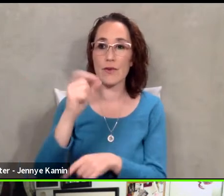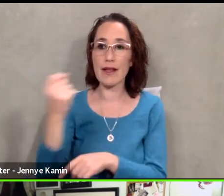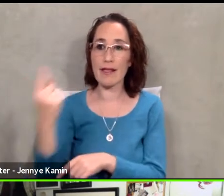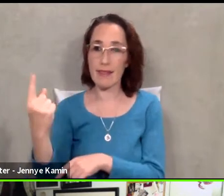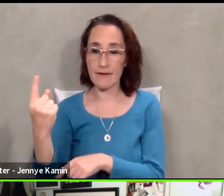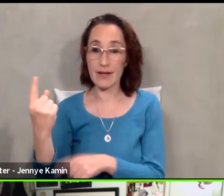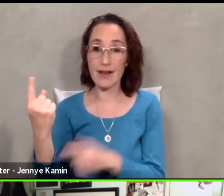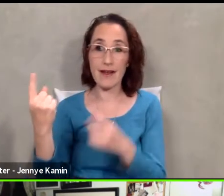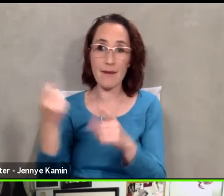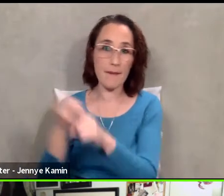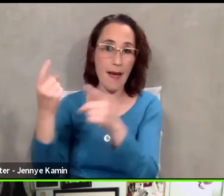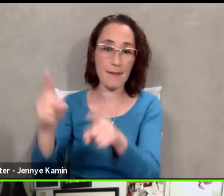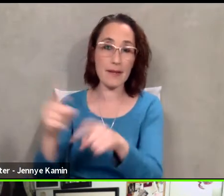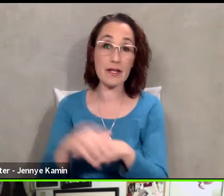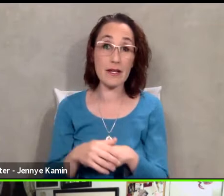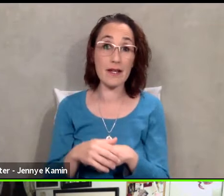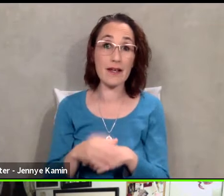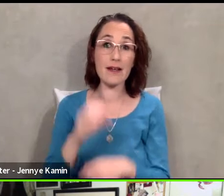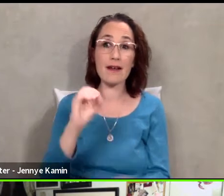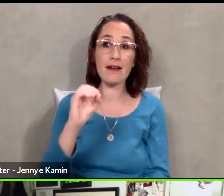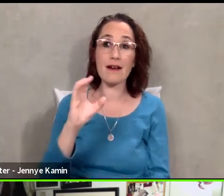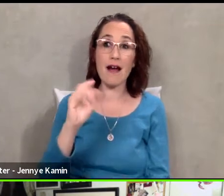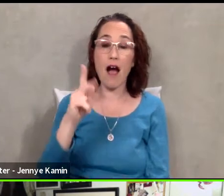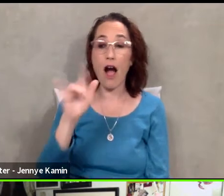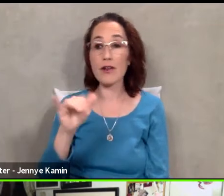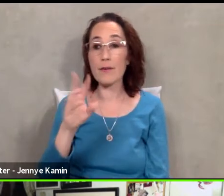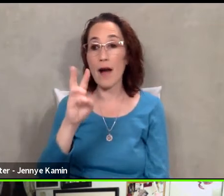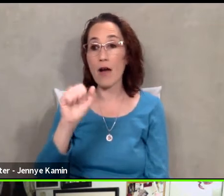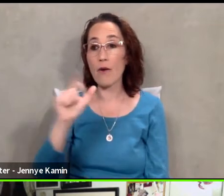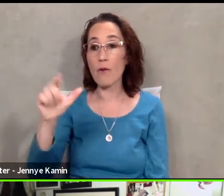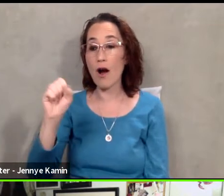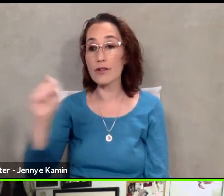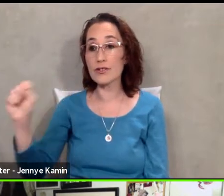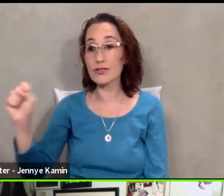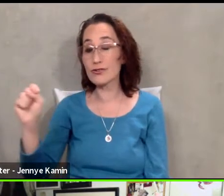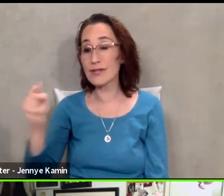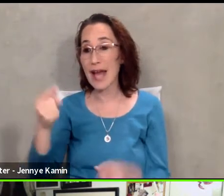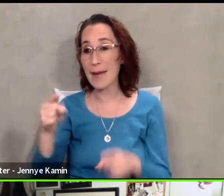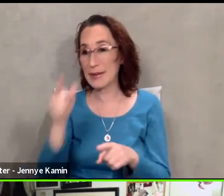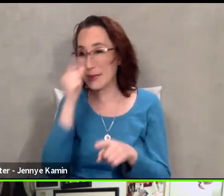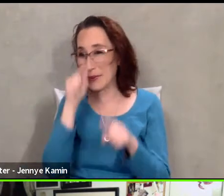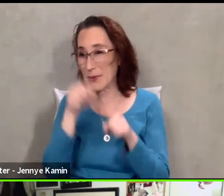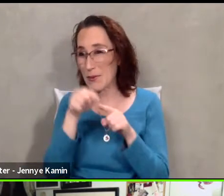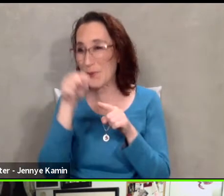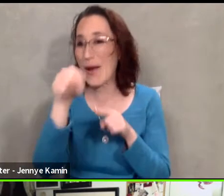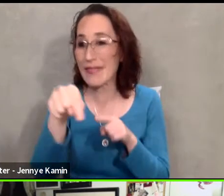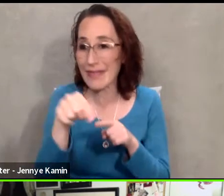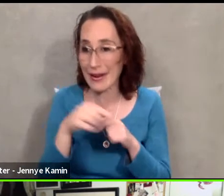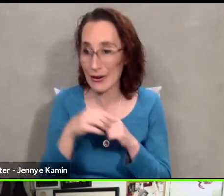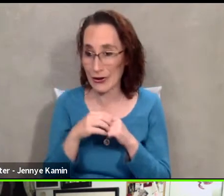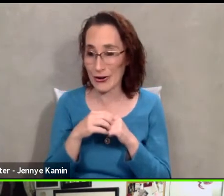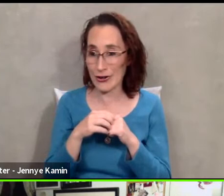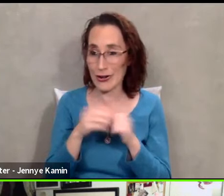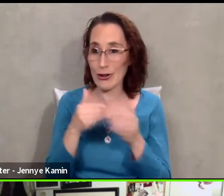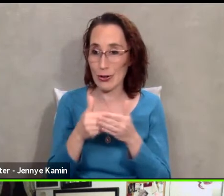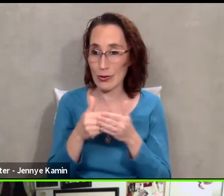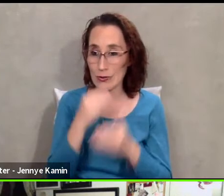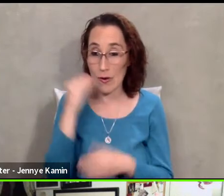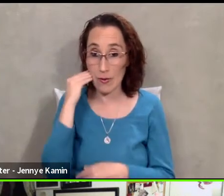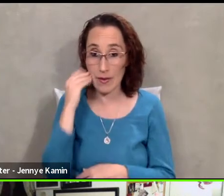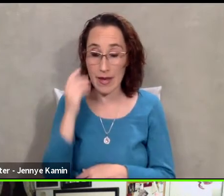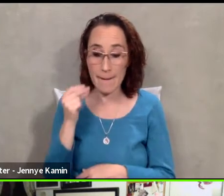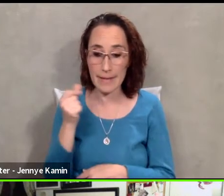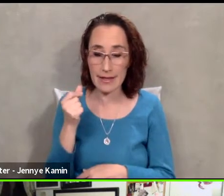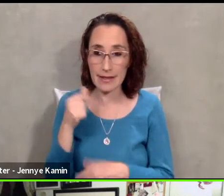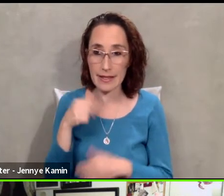happened basically outside my window, maybe a little bit down the block for accuracy. And immediately, as soon as I came down there, I was